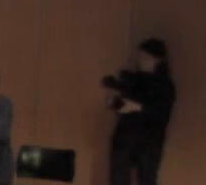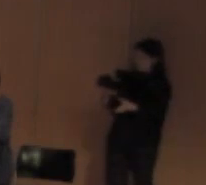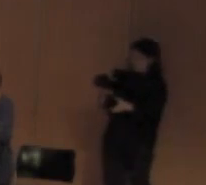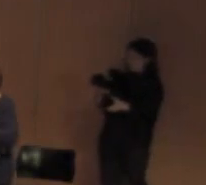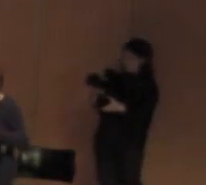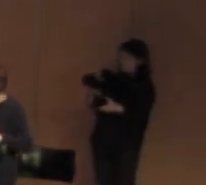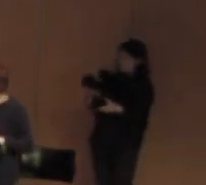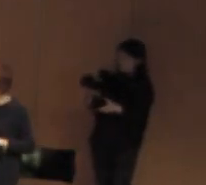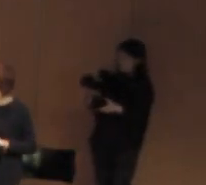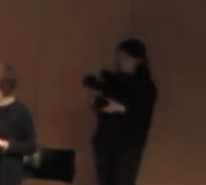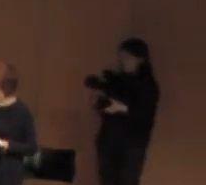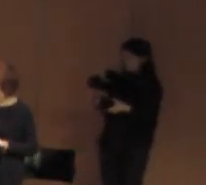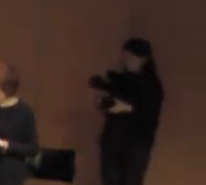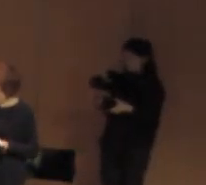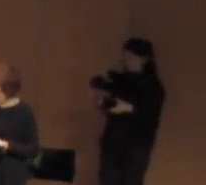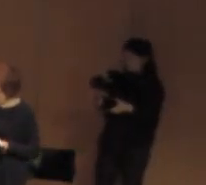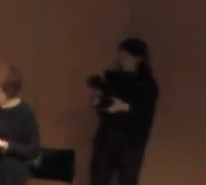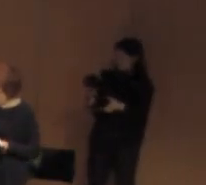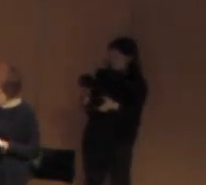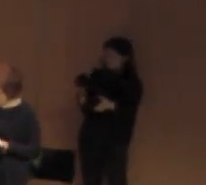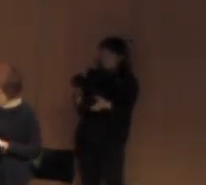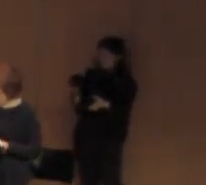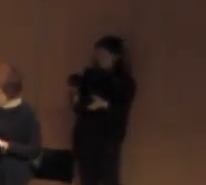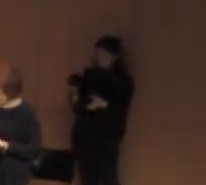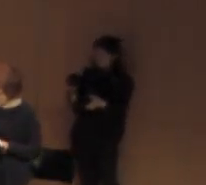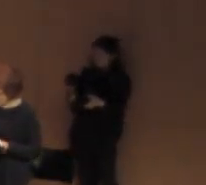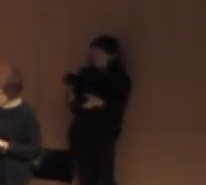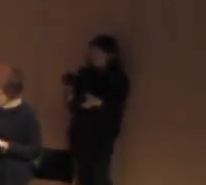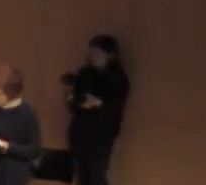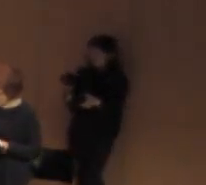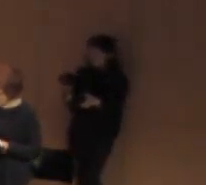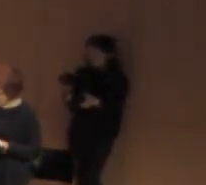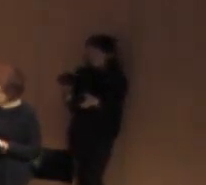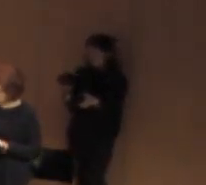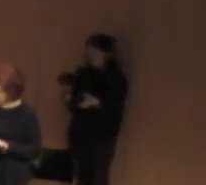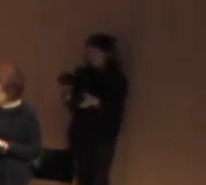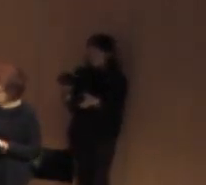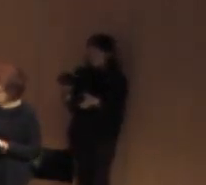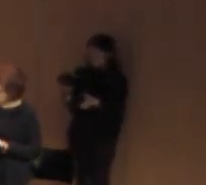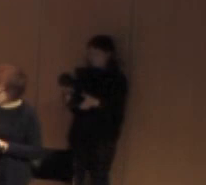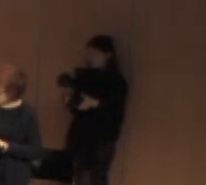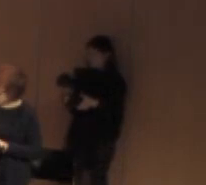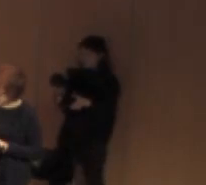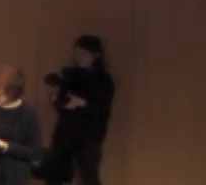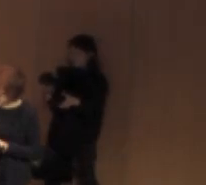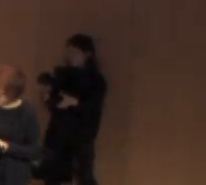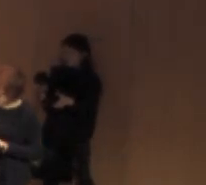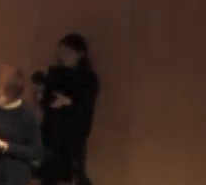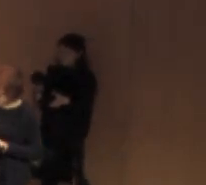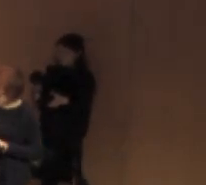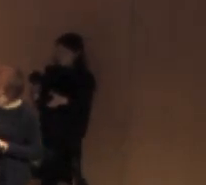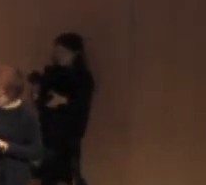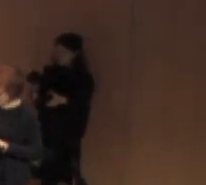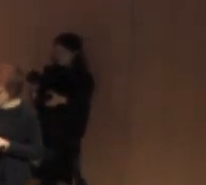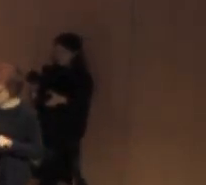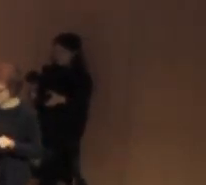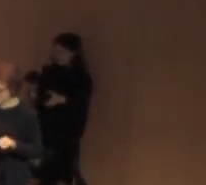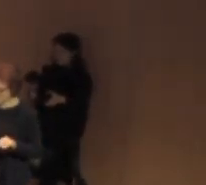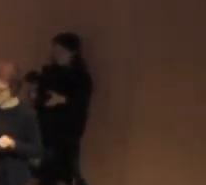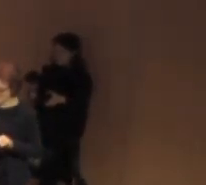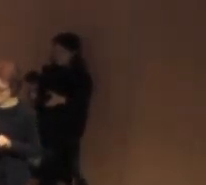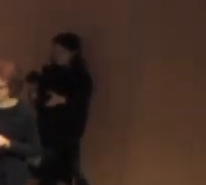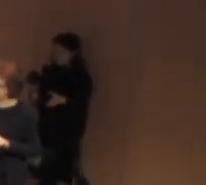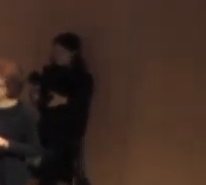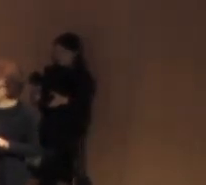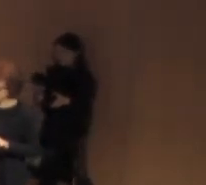is old yeah and in the winter it can get pretty cold but then I stay here in the living room and when it's really cold I